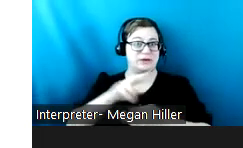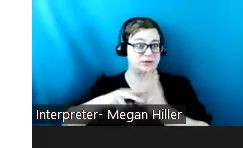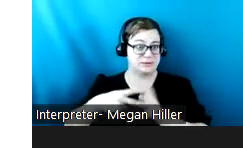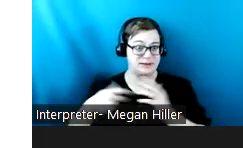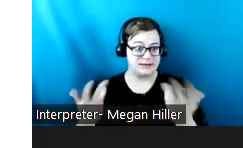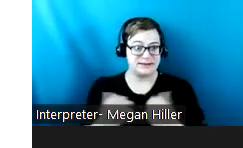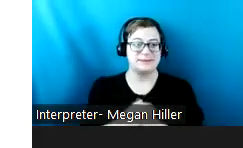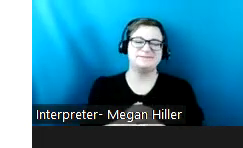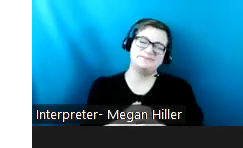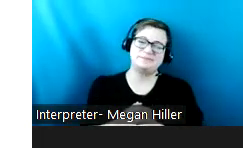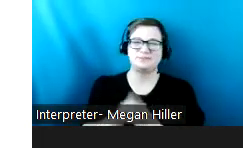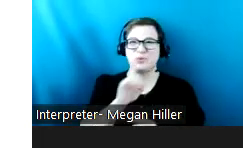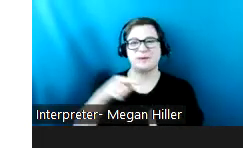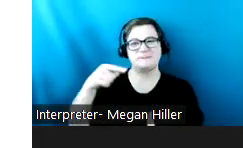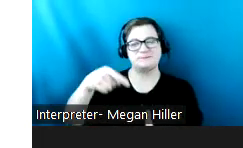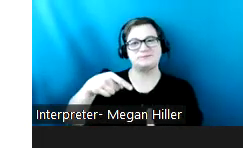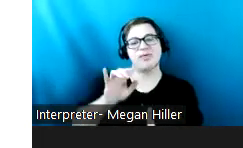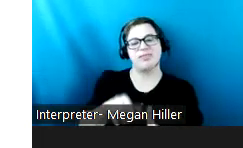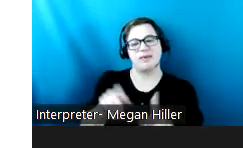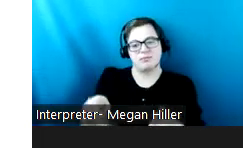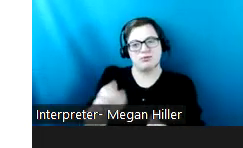This means essentially that the person